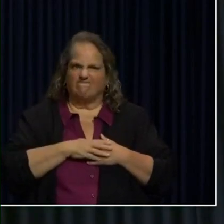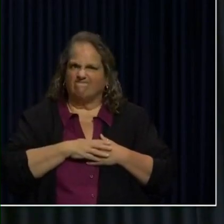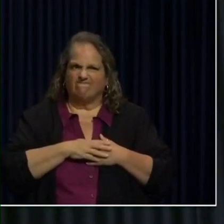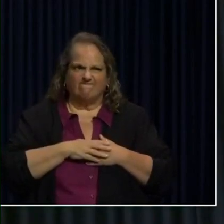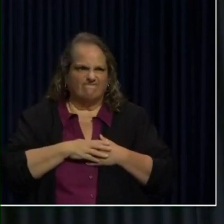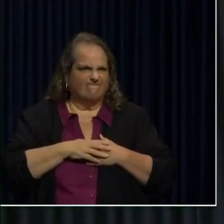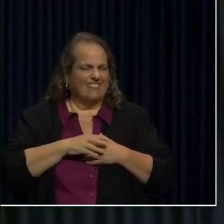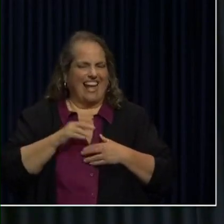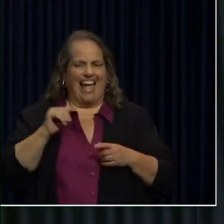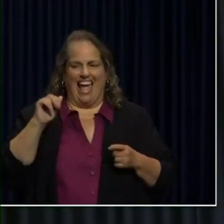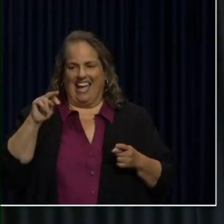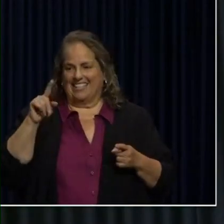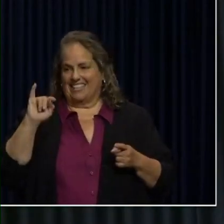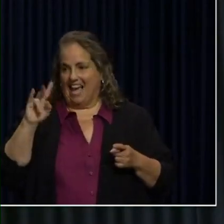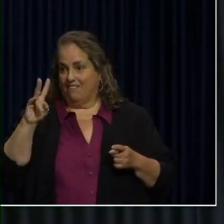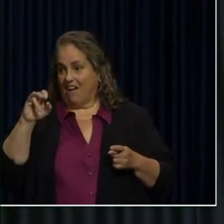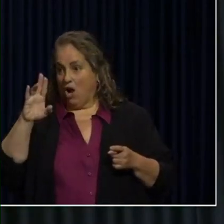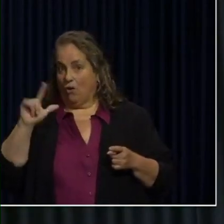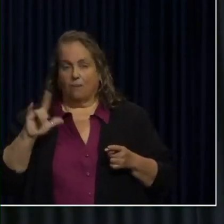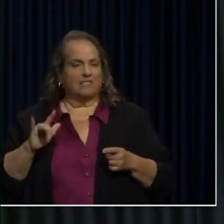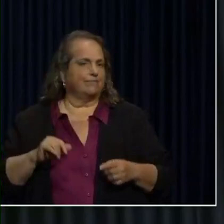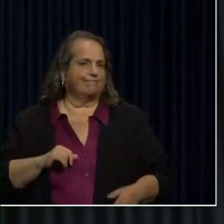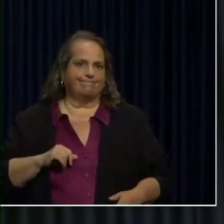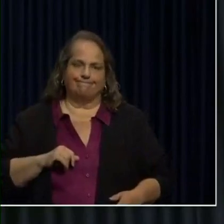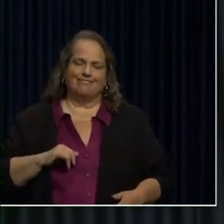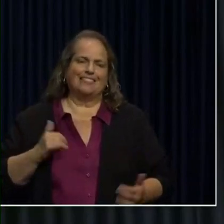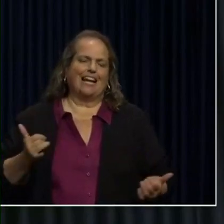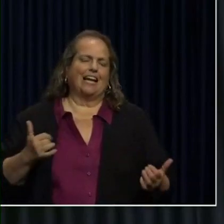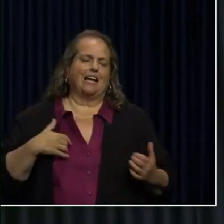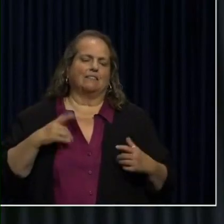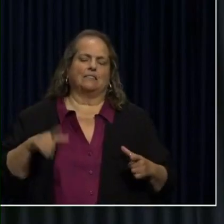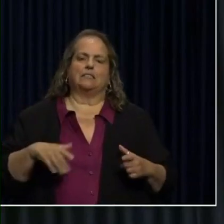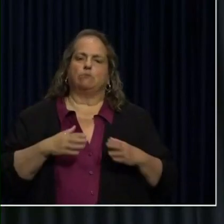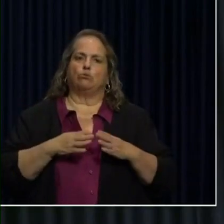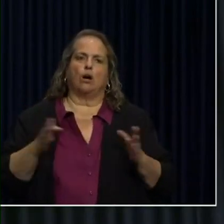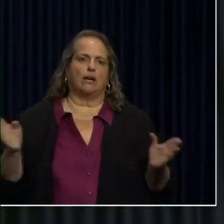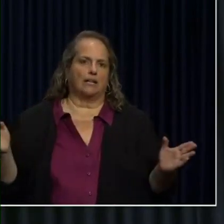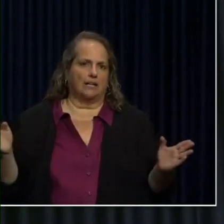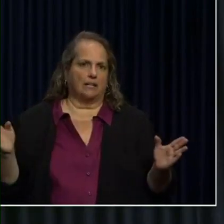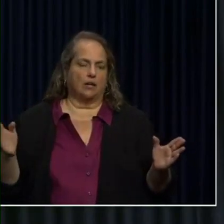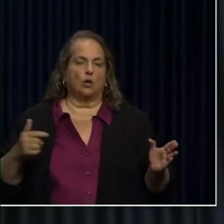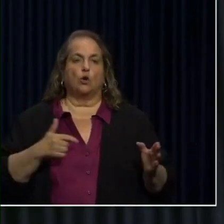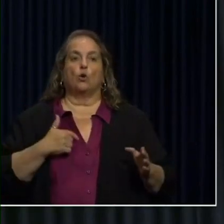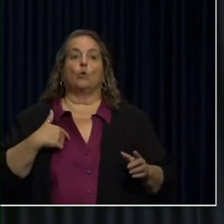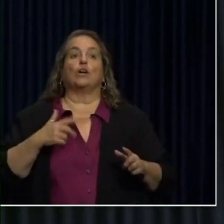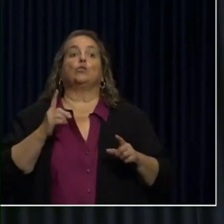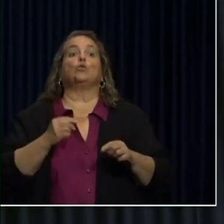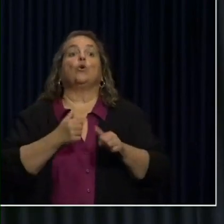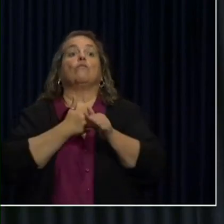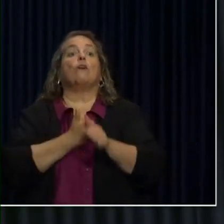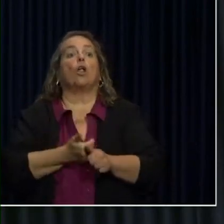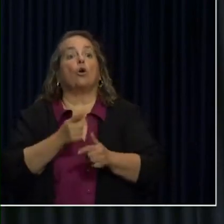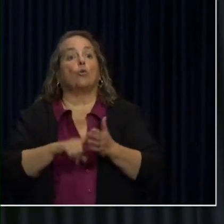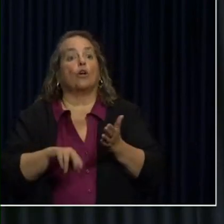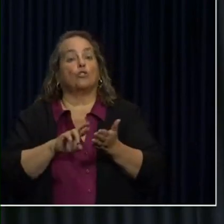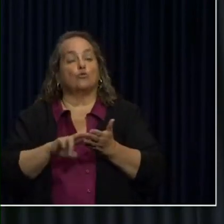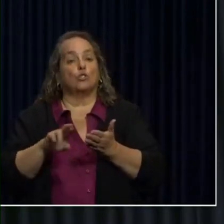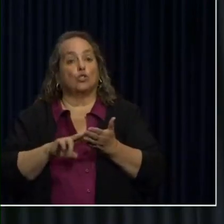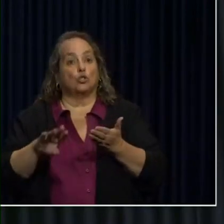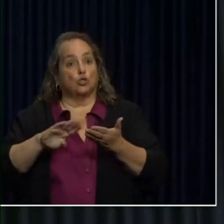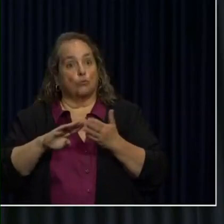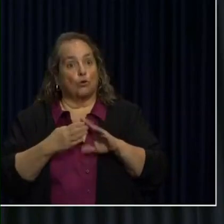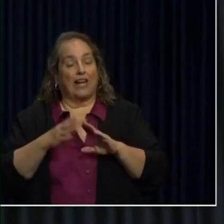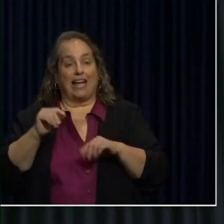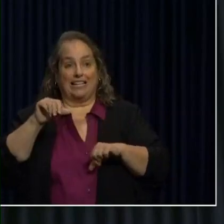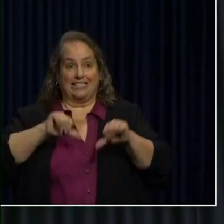and excitement and enthusiasm about that. I would have to broaden this. I would say we follow what the research community and